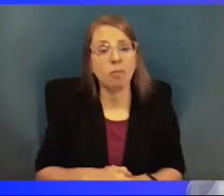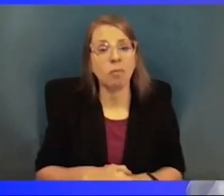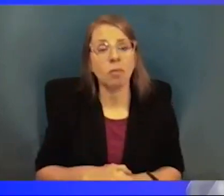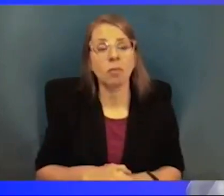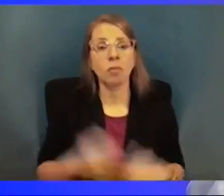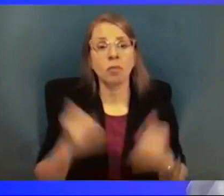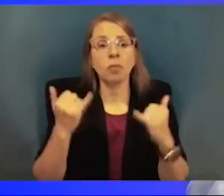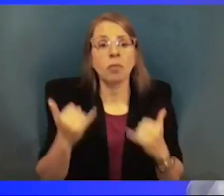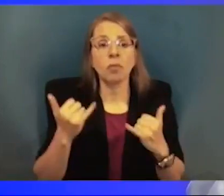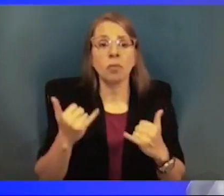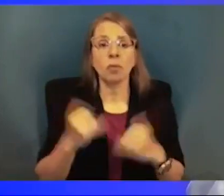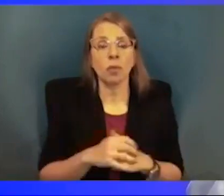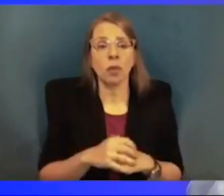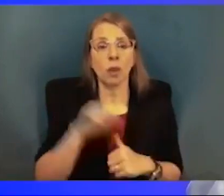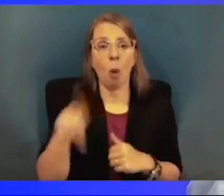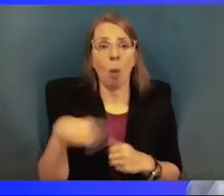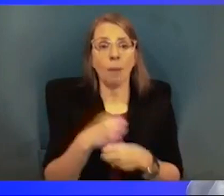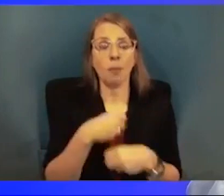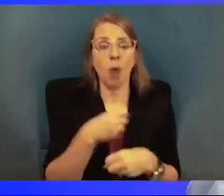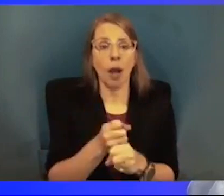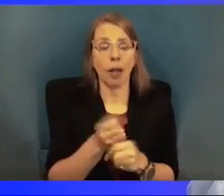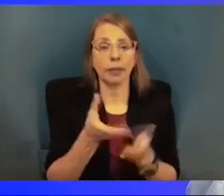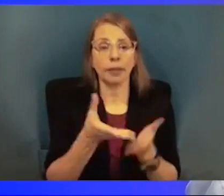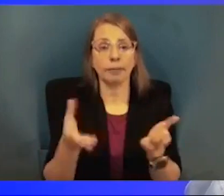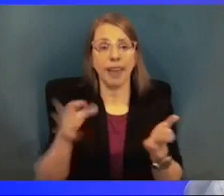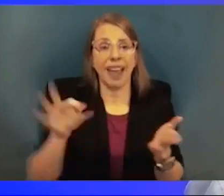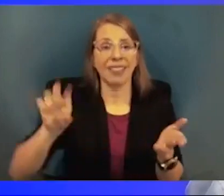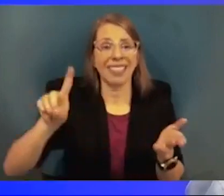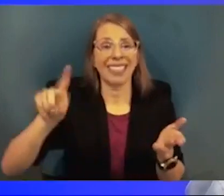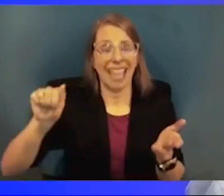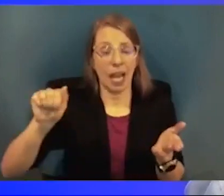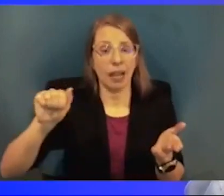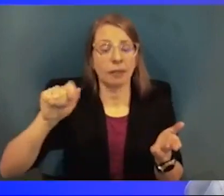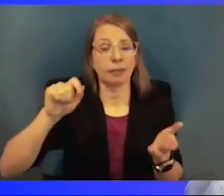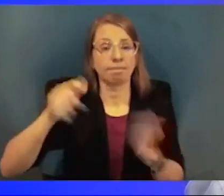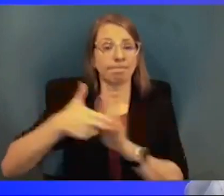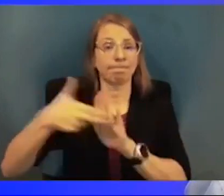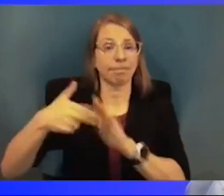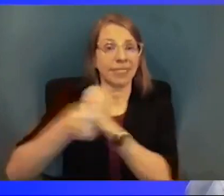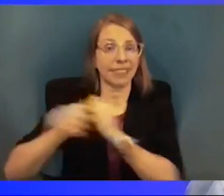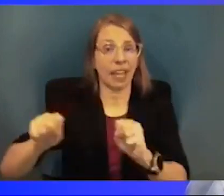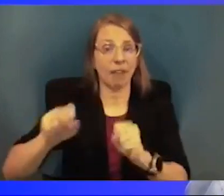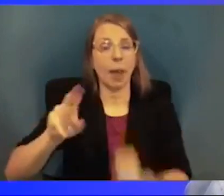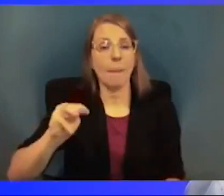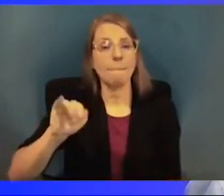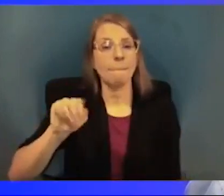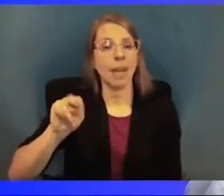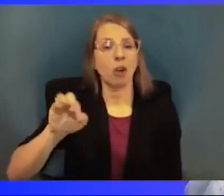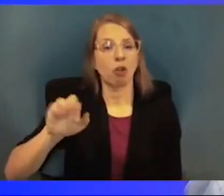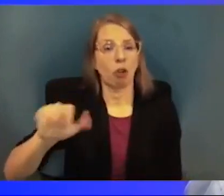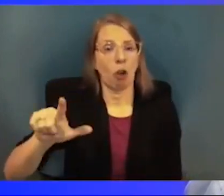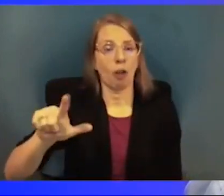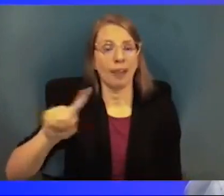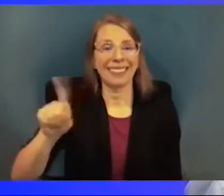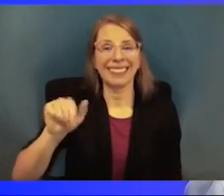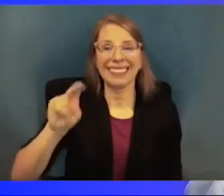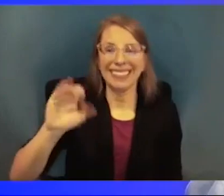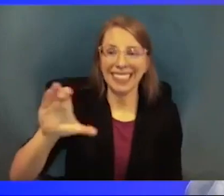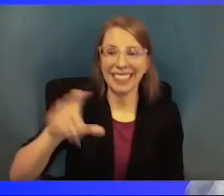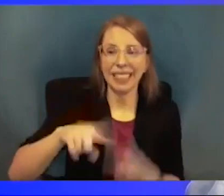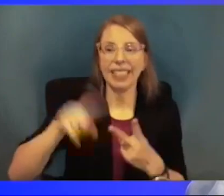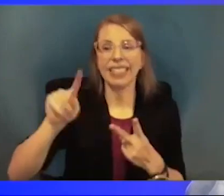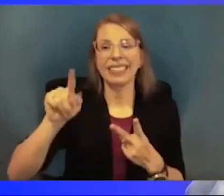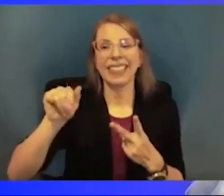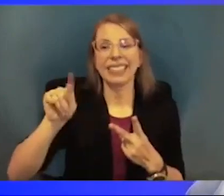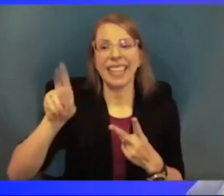only products that the FDA deemed safe and effective are the mineral sunscreens, so zinc and titanium, that's typically what I